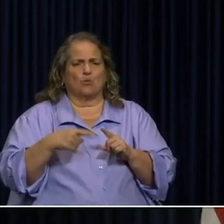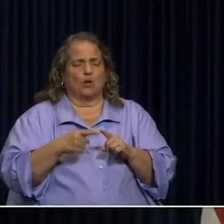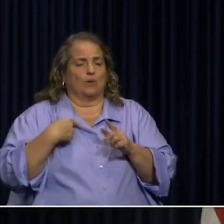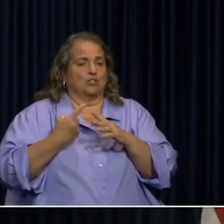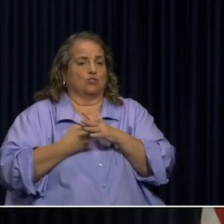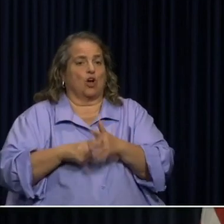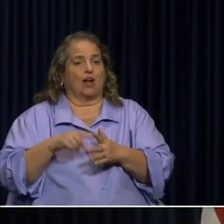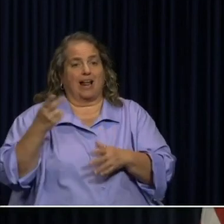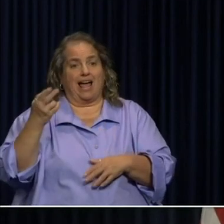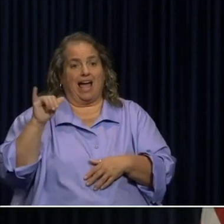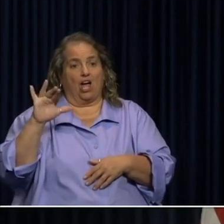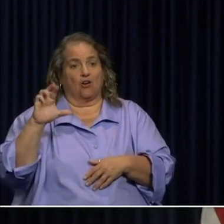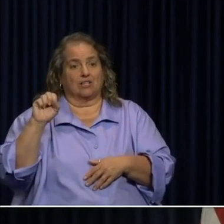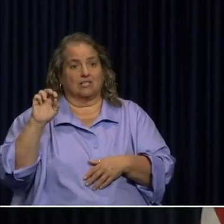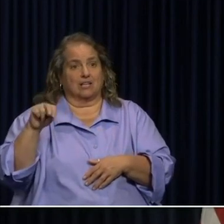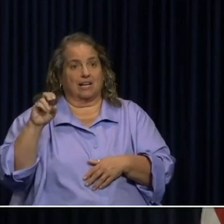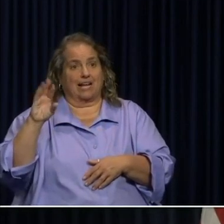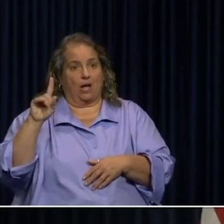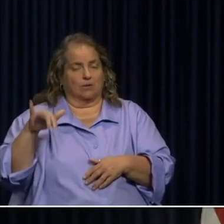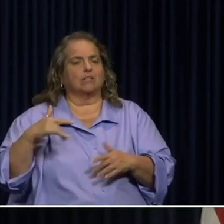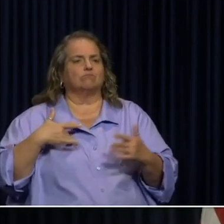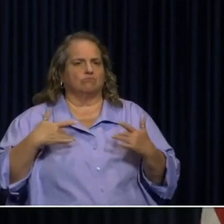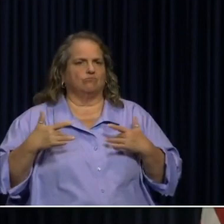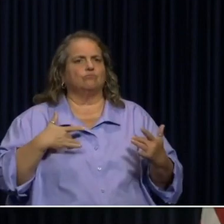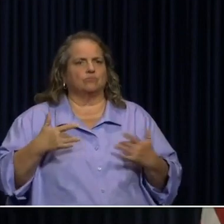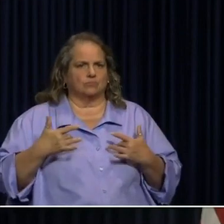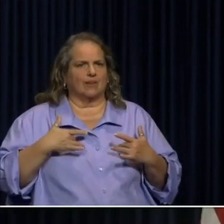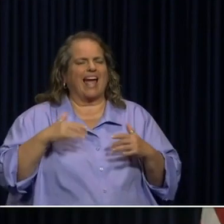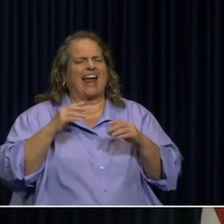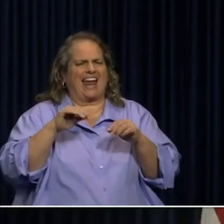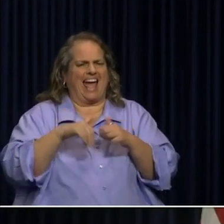Harrison County, is of concern. That's also how